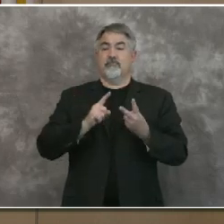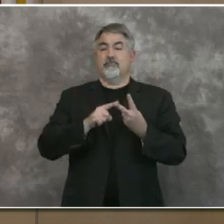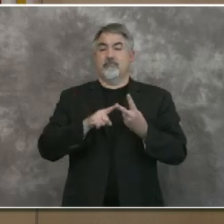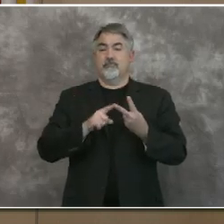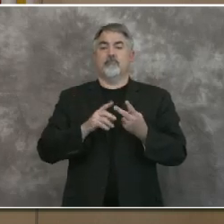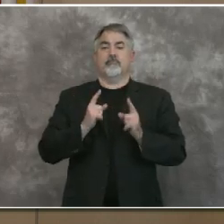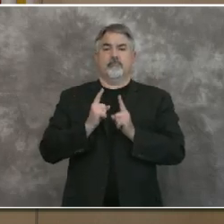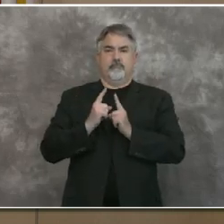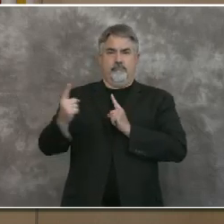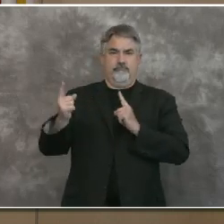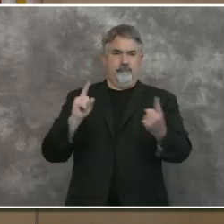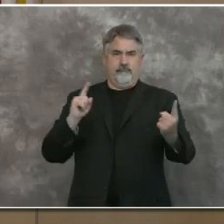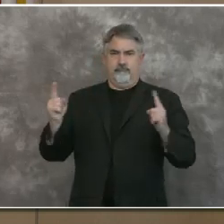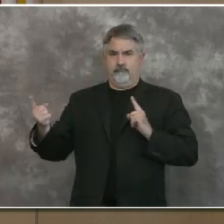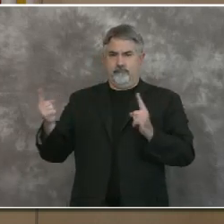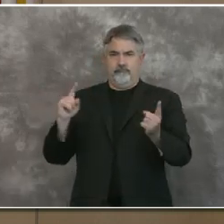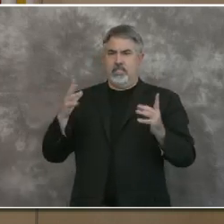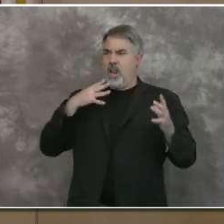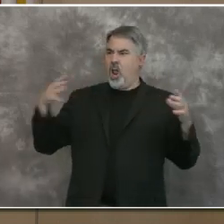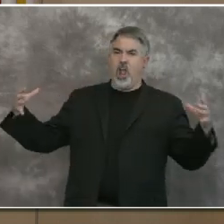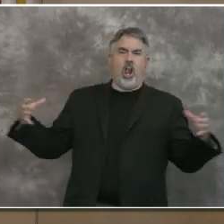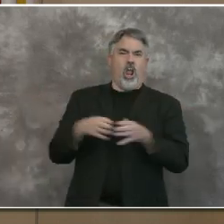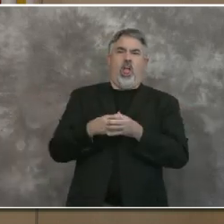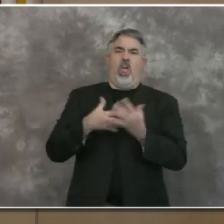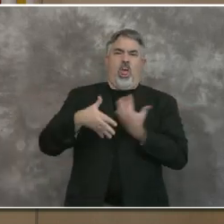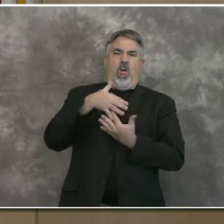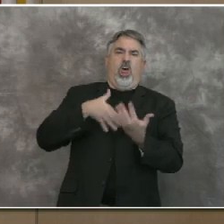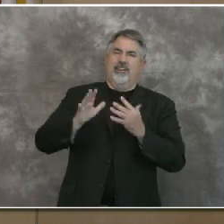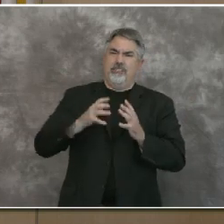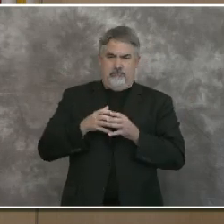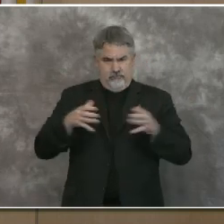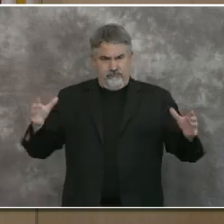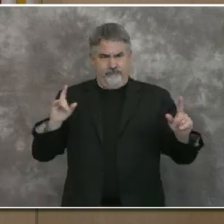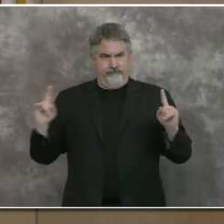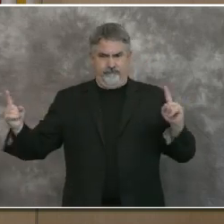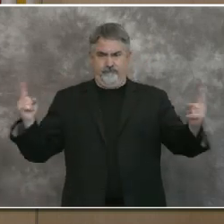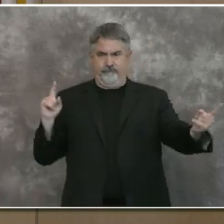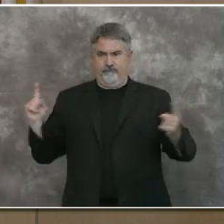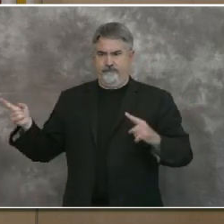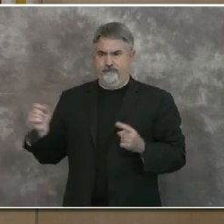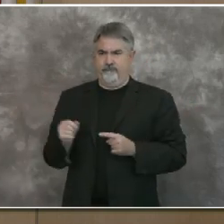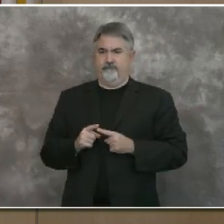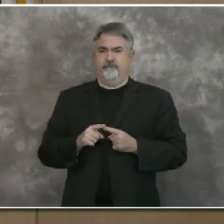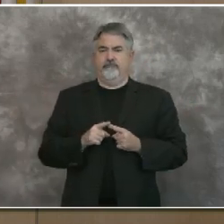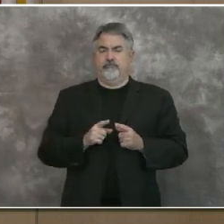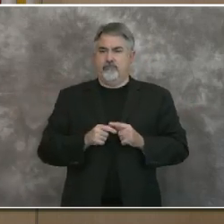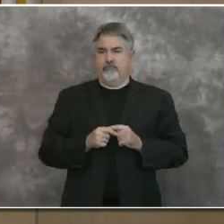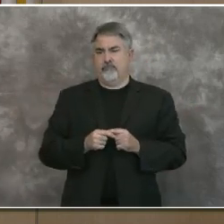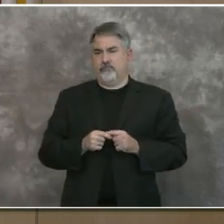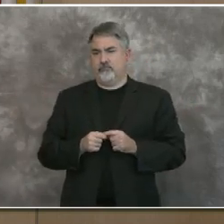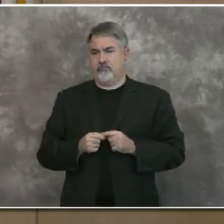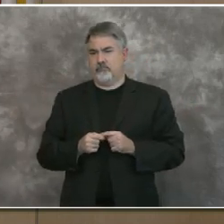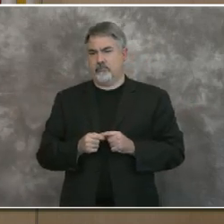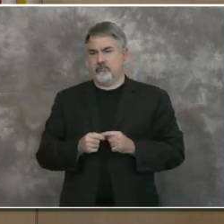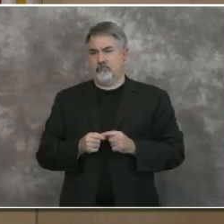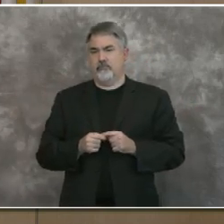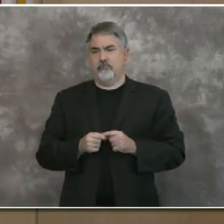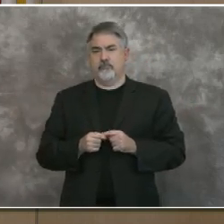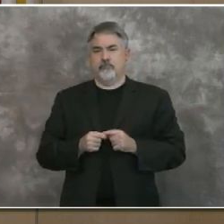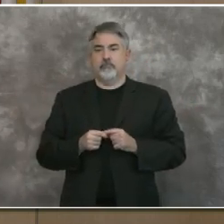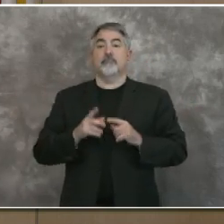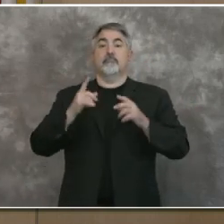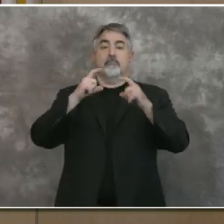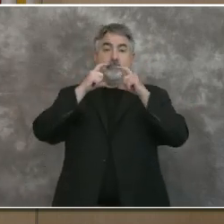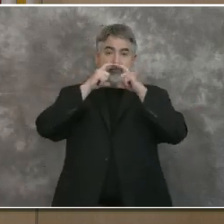is very important as we begin to reopen, as well as using the face coverings.